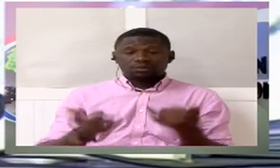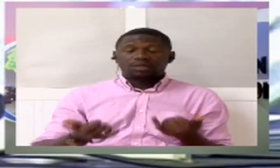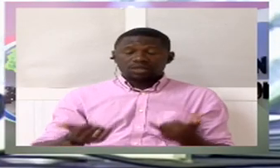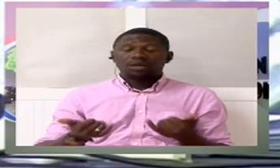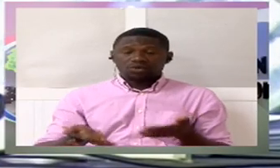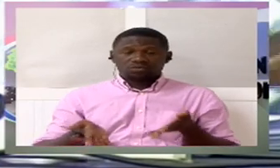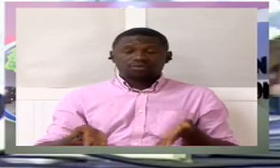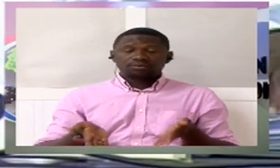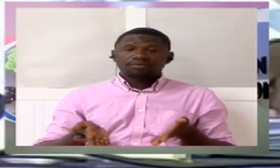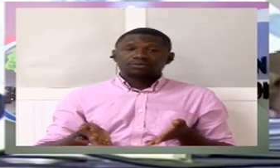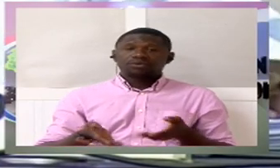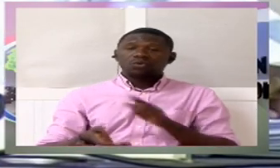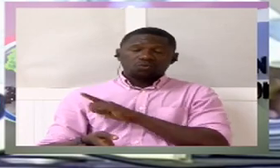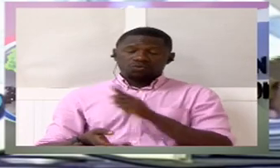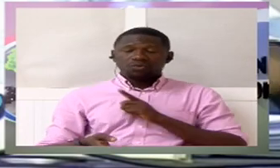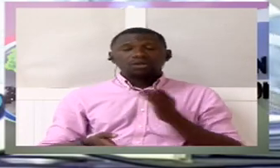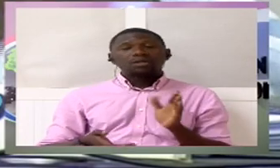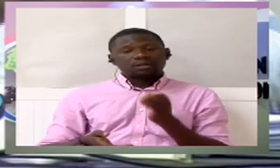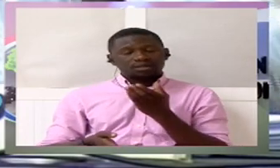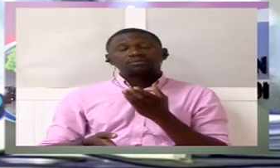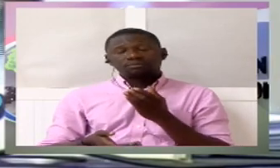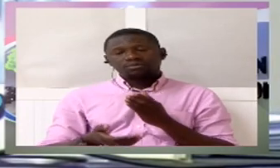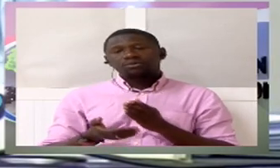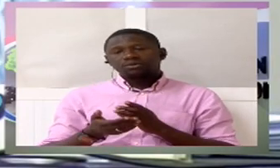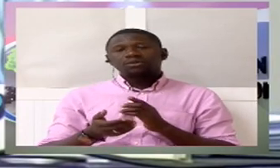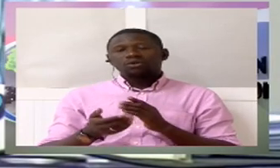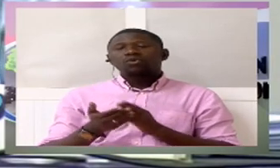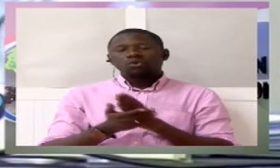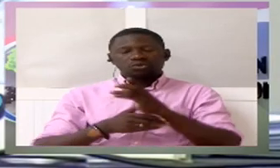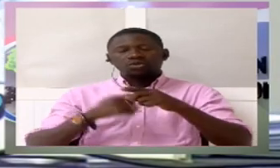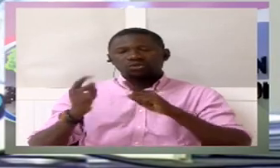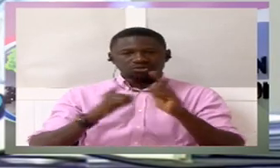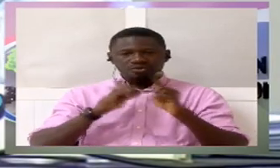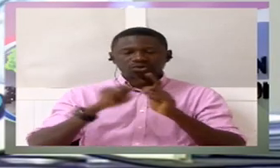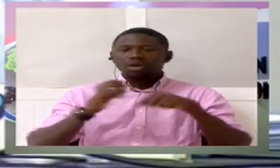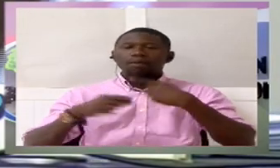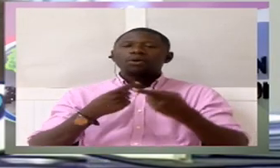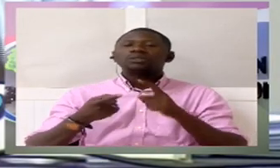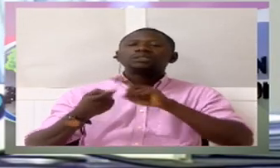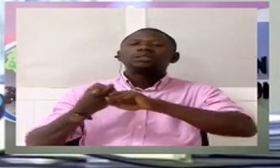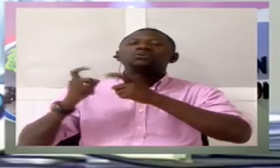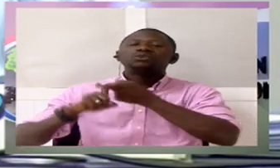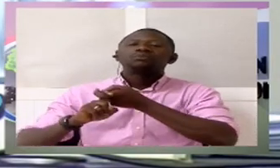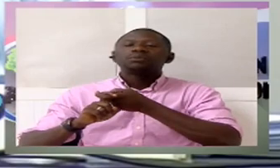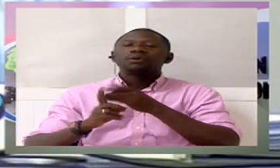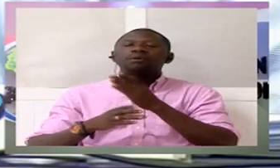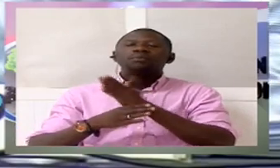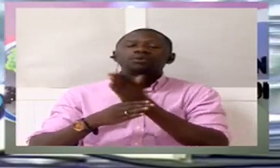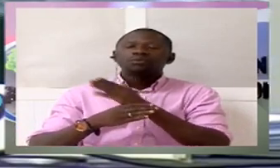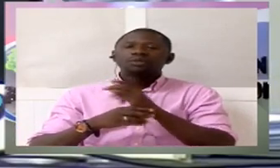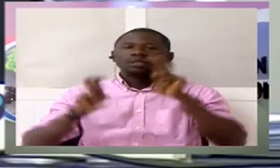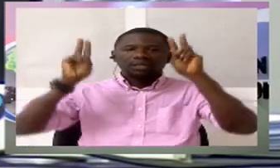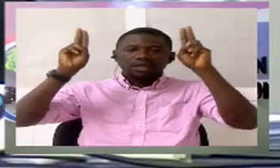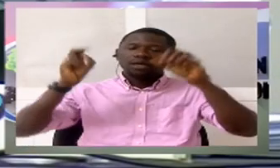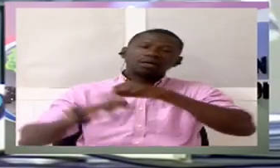tembem follow we can proceed with our discussion regard about the relationship between Yaya Jame